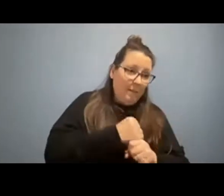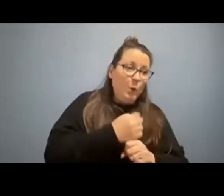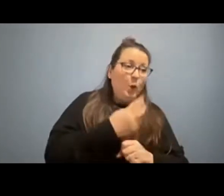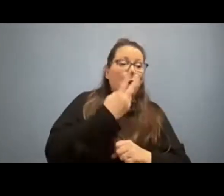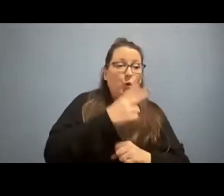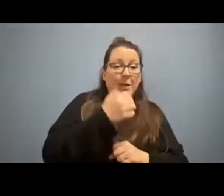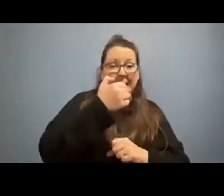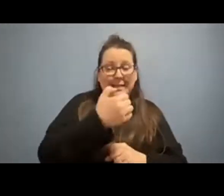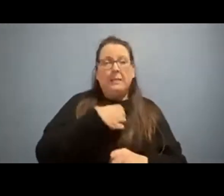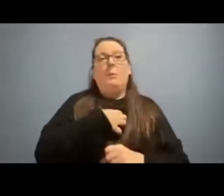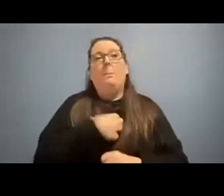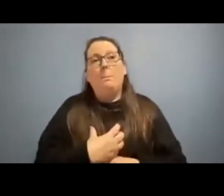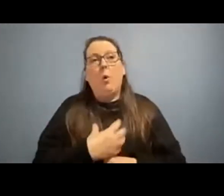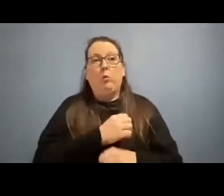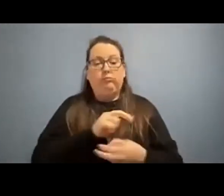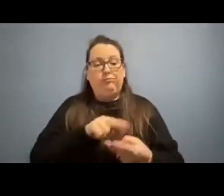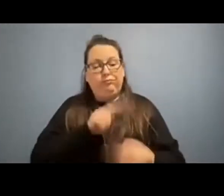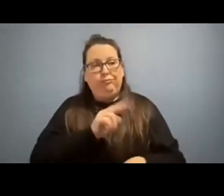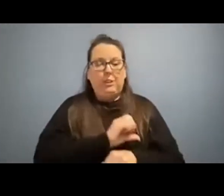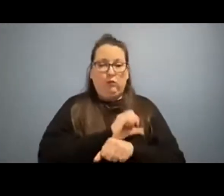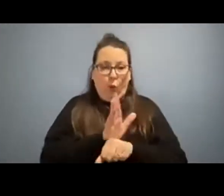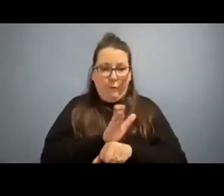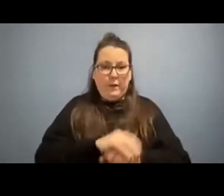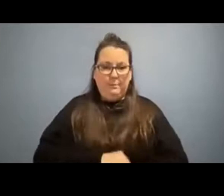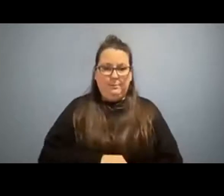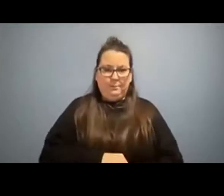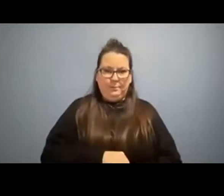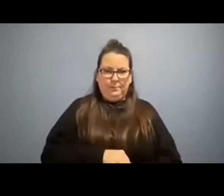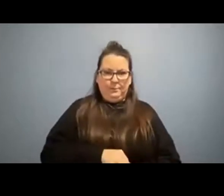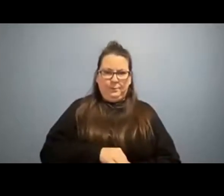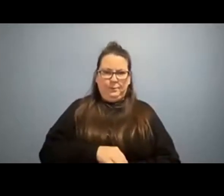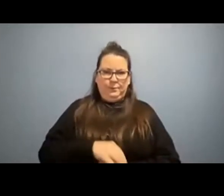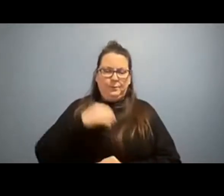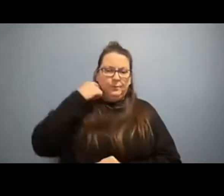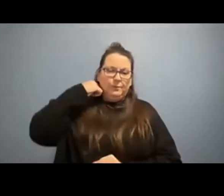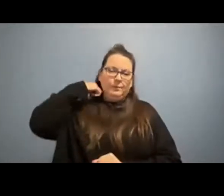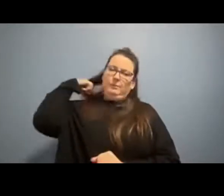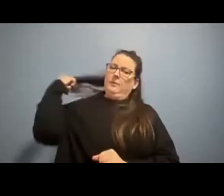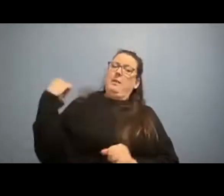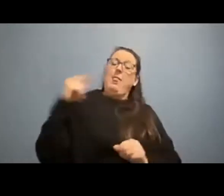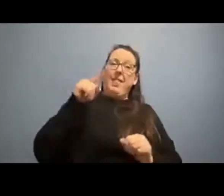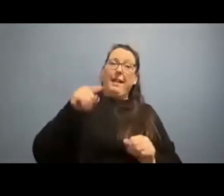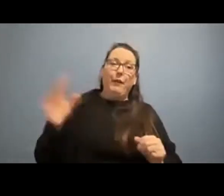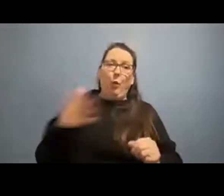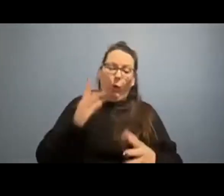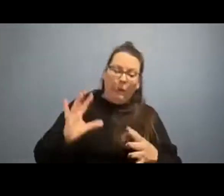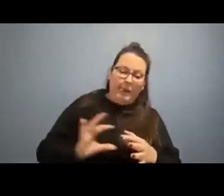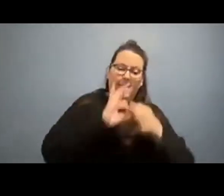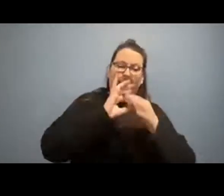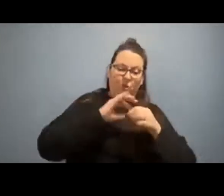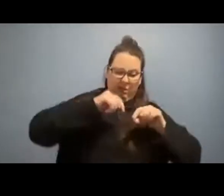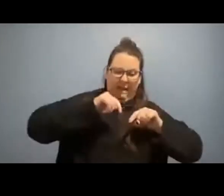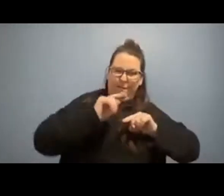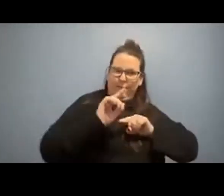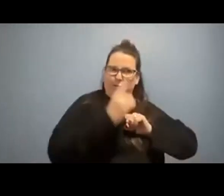cases. So of those, they've all been linked to the current outbreak, which is a good thing, rather than